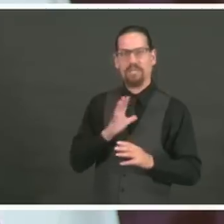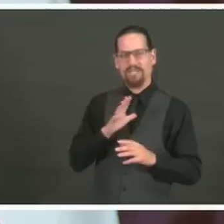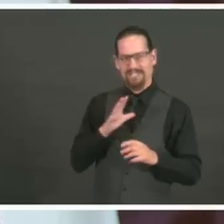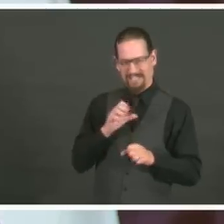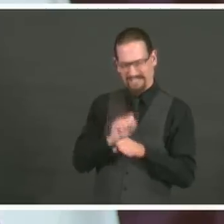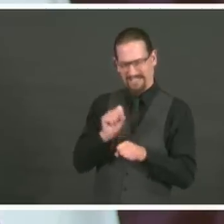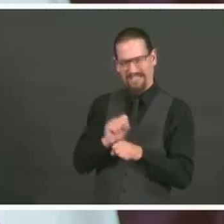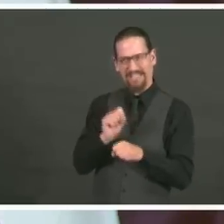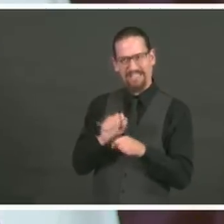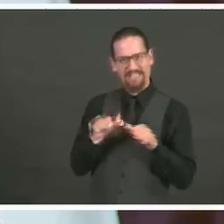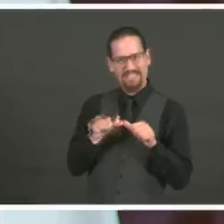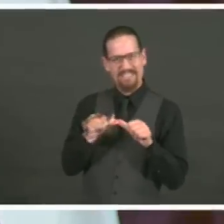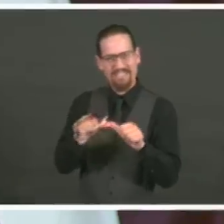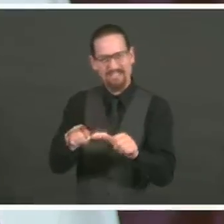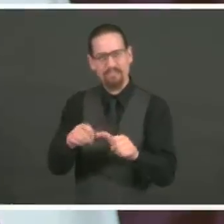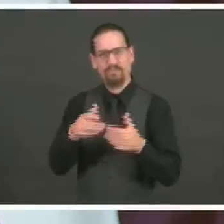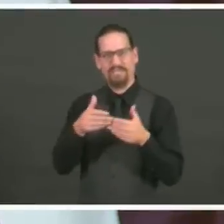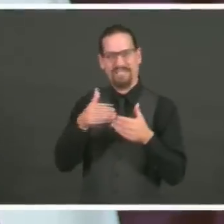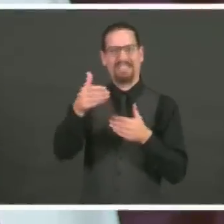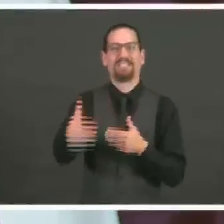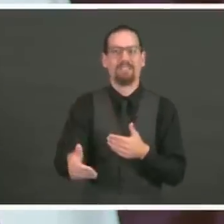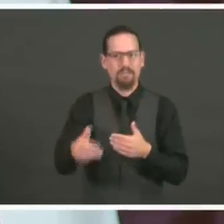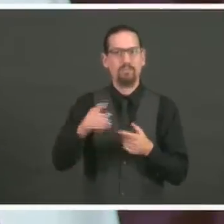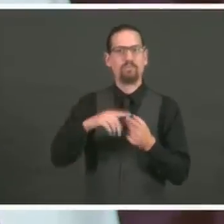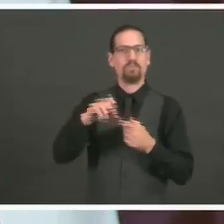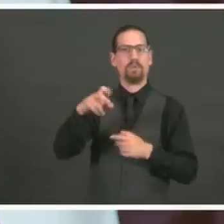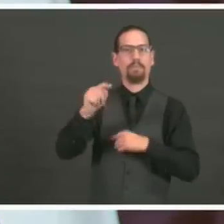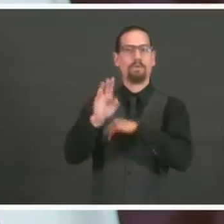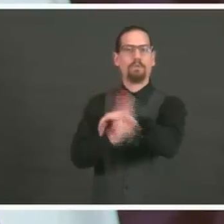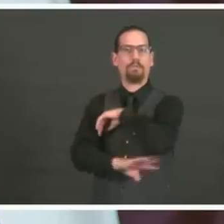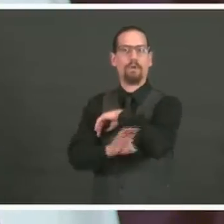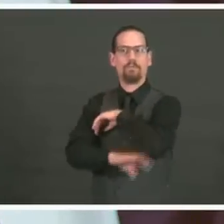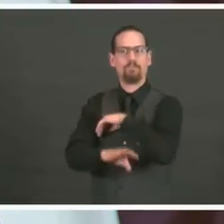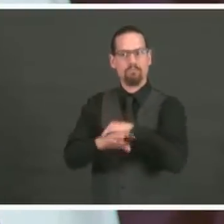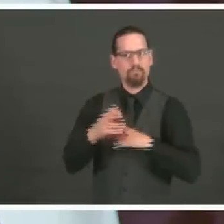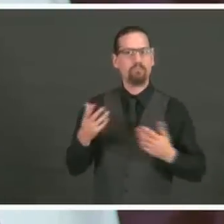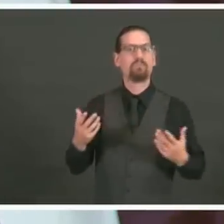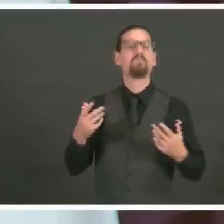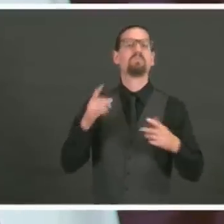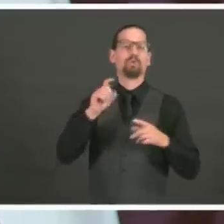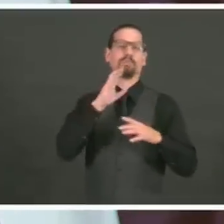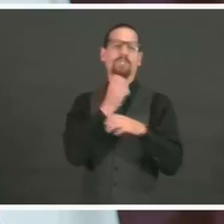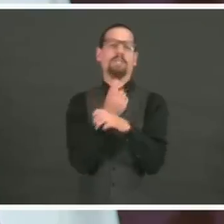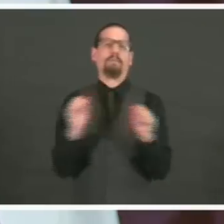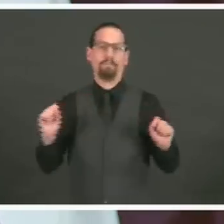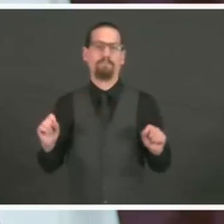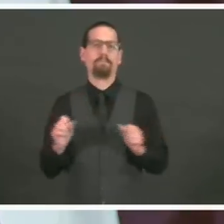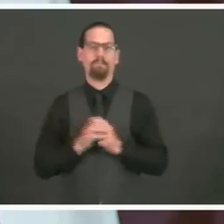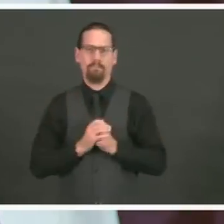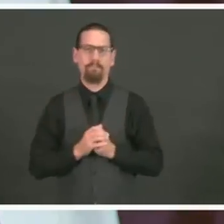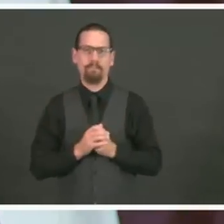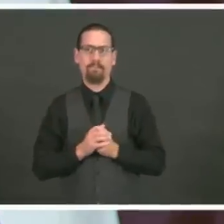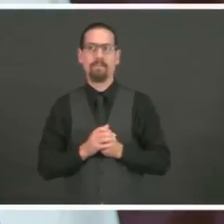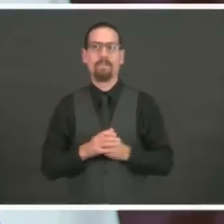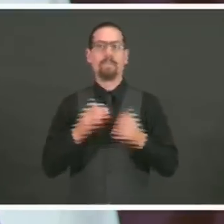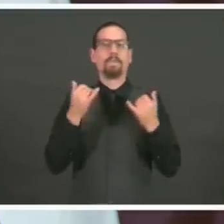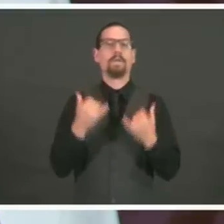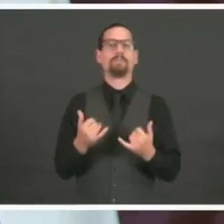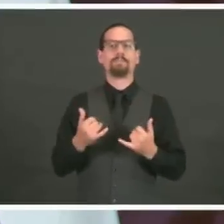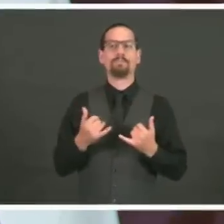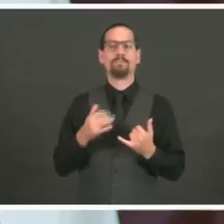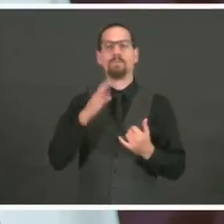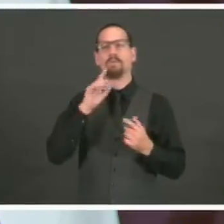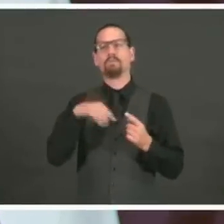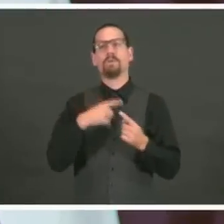next month to do our best. So today, I want to talk for a minute about supplies for school